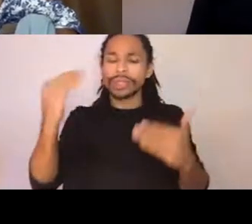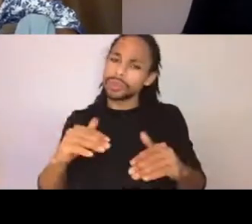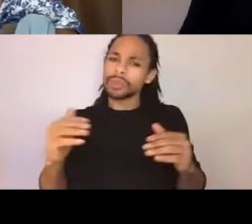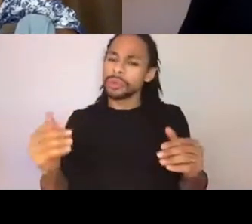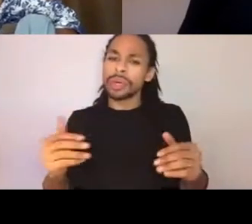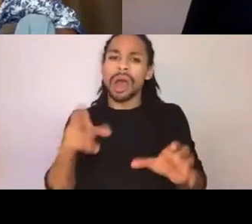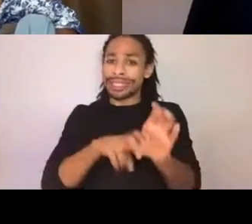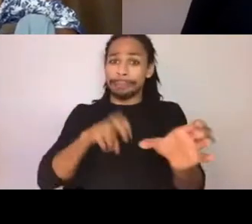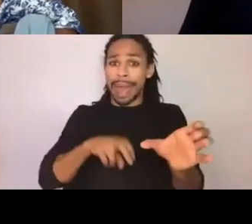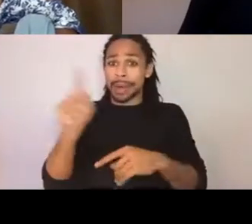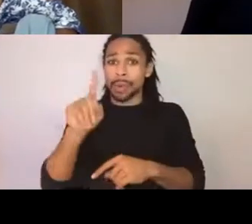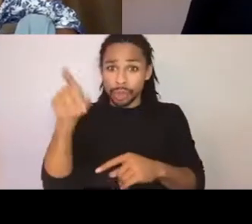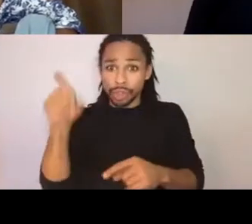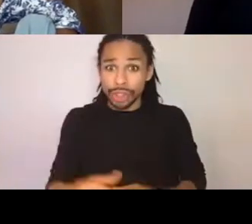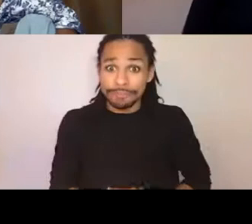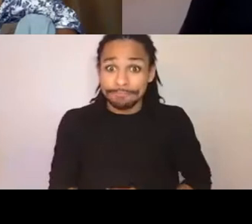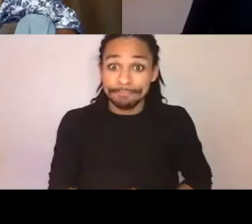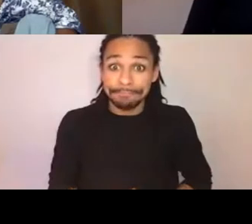Thank you. Yeah. Natalia?